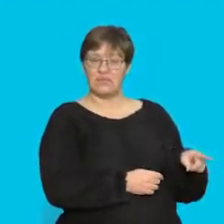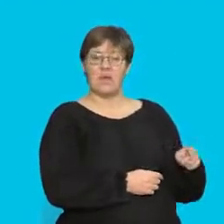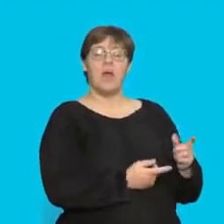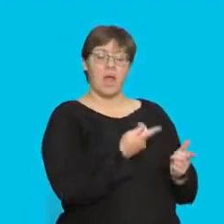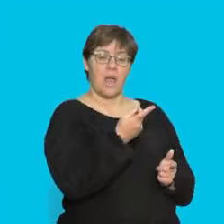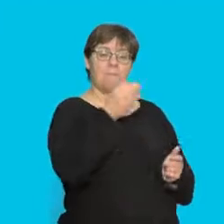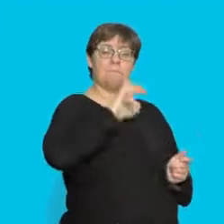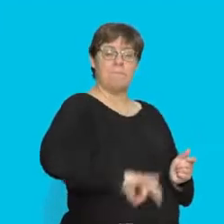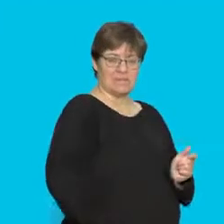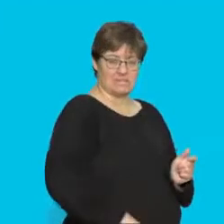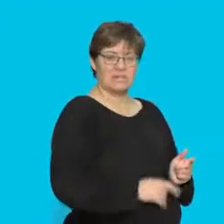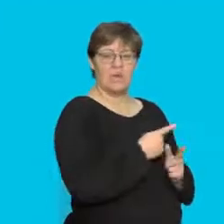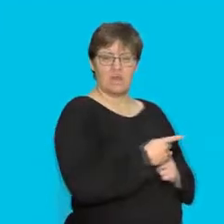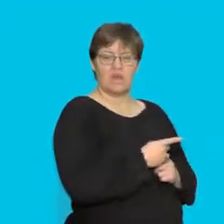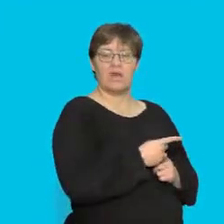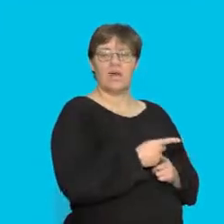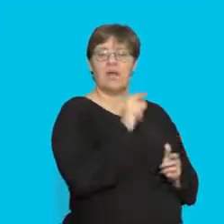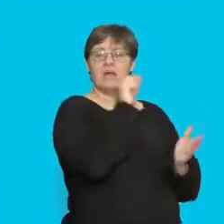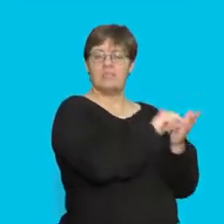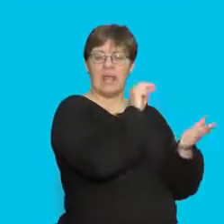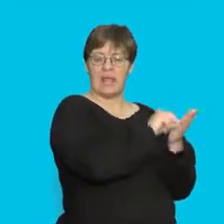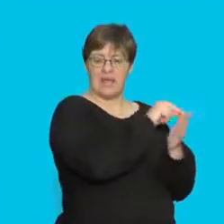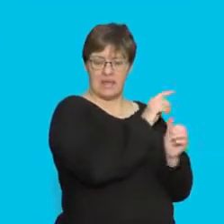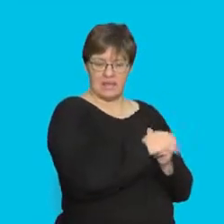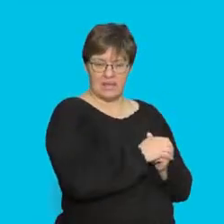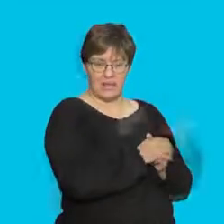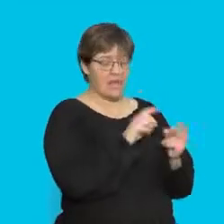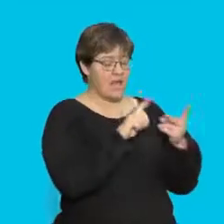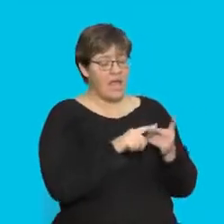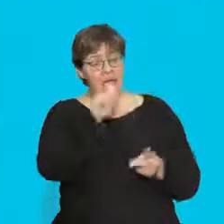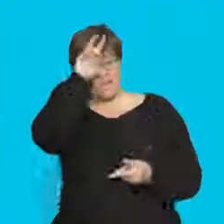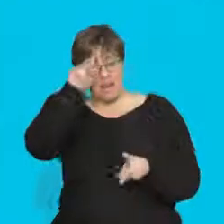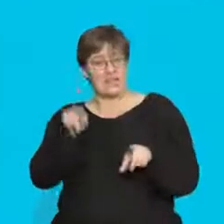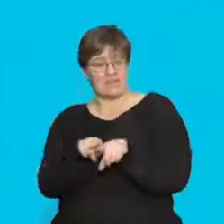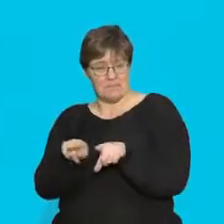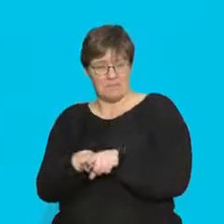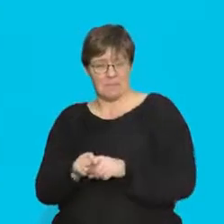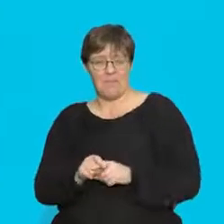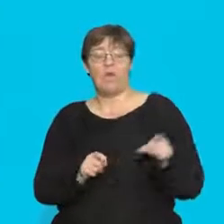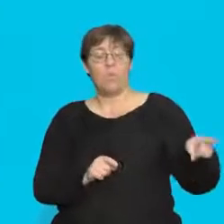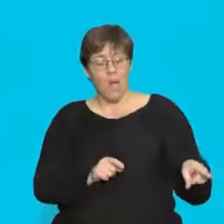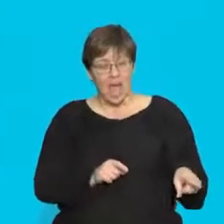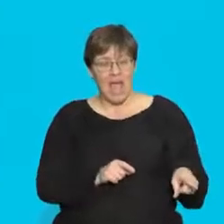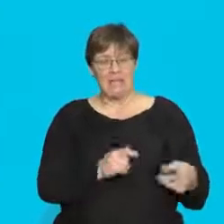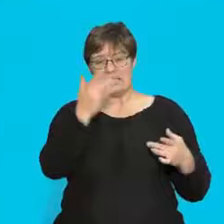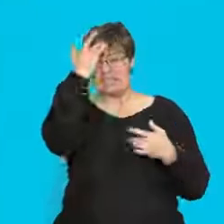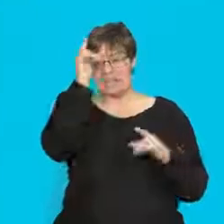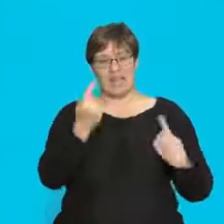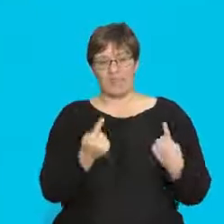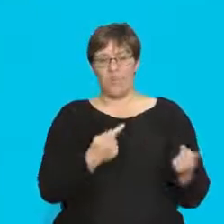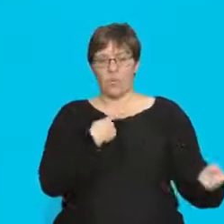oxpecker is benefiting. Thumbs up to the oxpecker. Thumbs up to the impala as well, because that